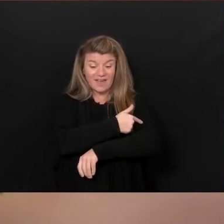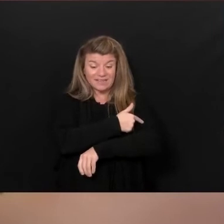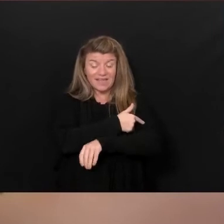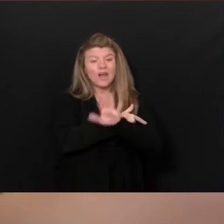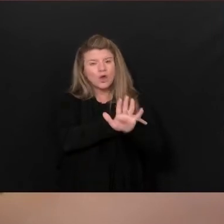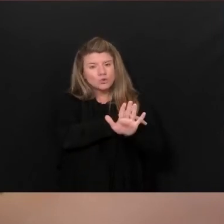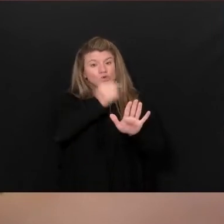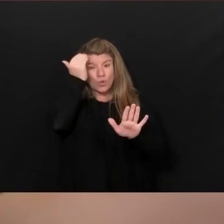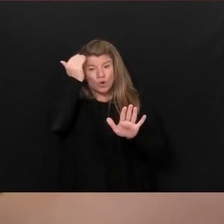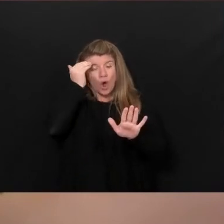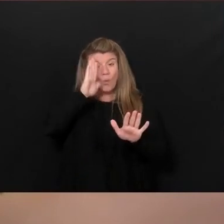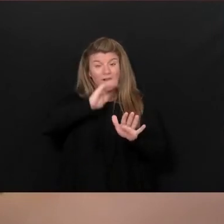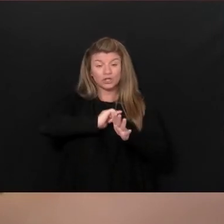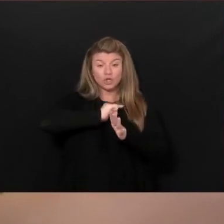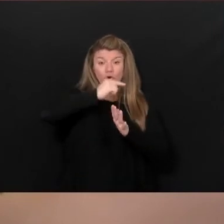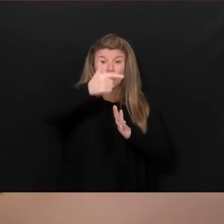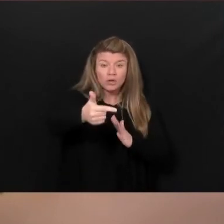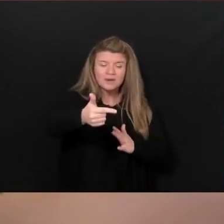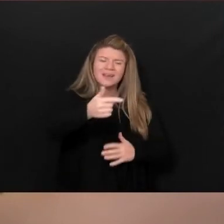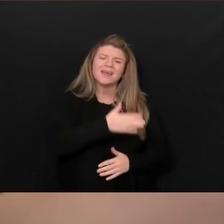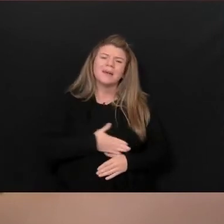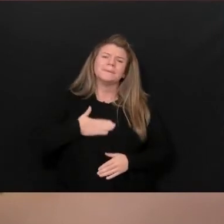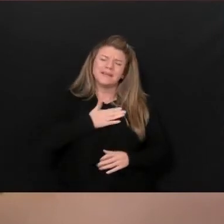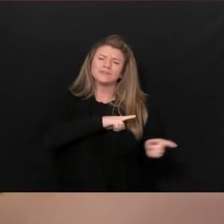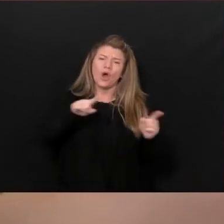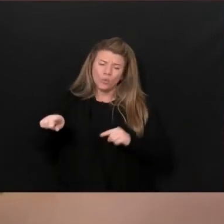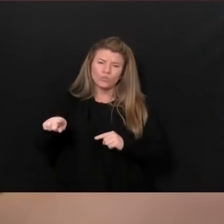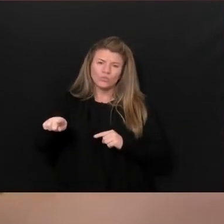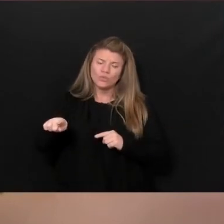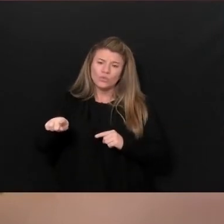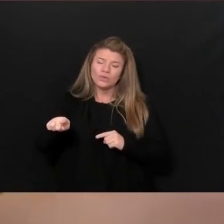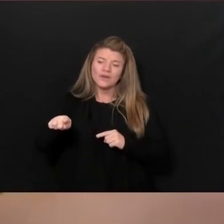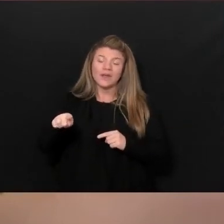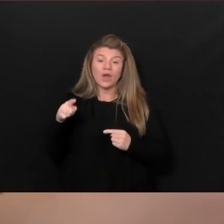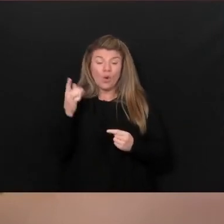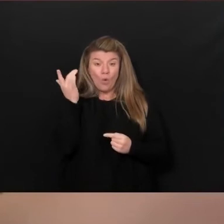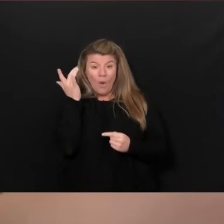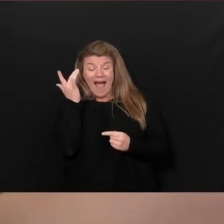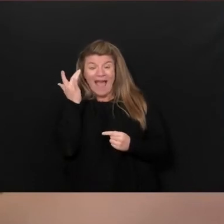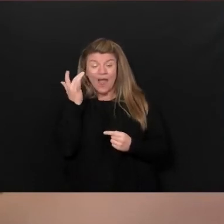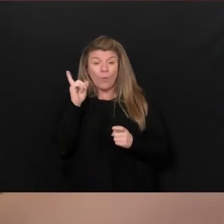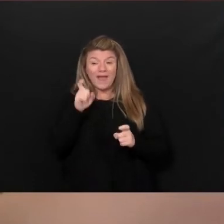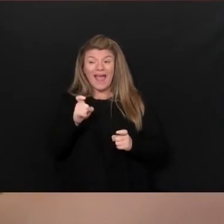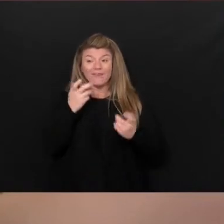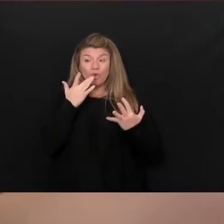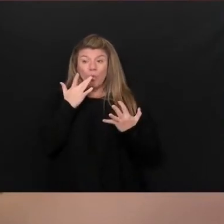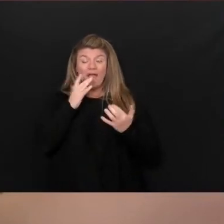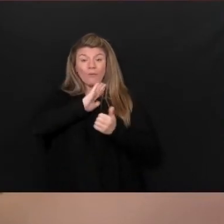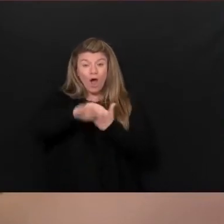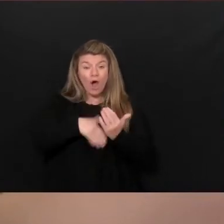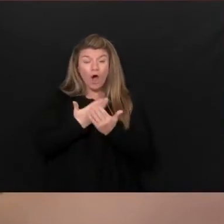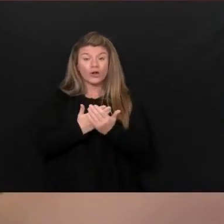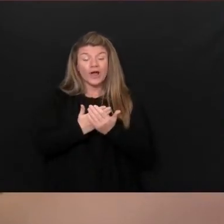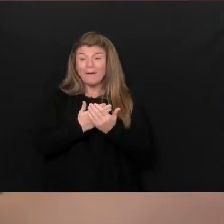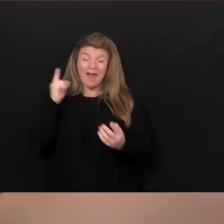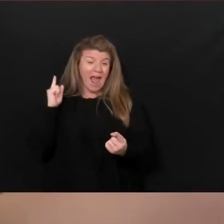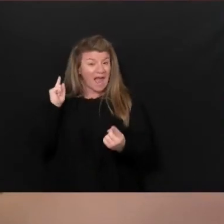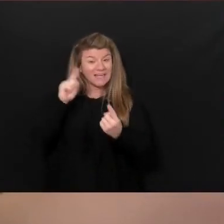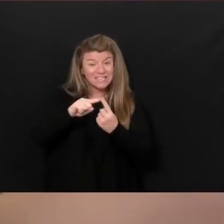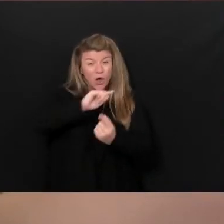turn, please get vaccinated. And until everybody's vaccinated, please, as the governor said, continue to wear